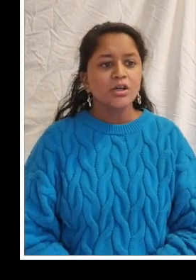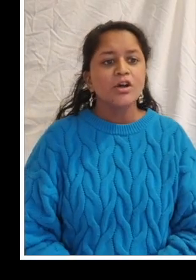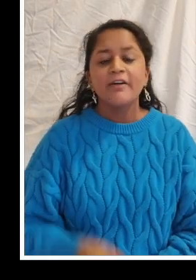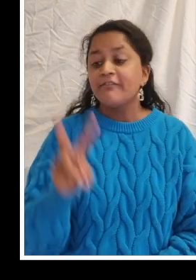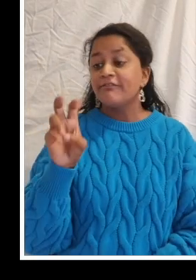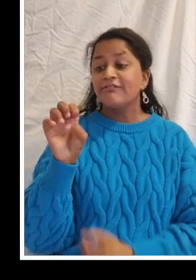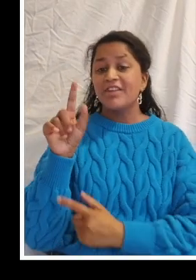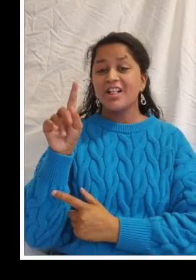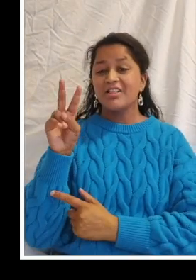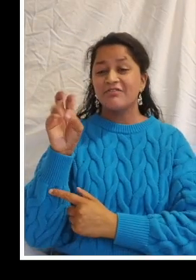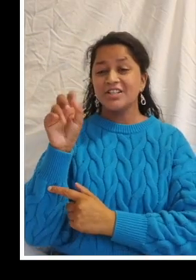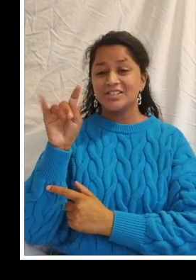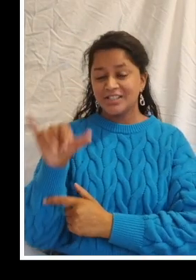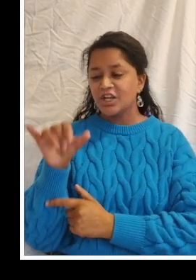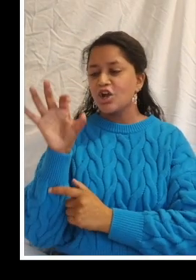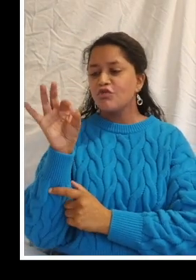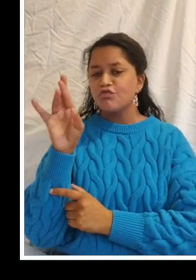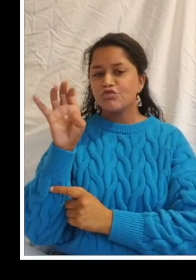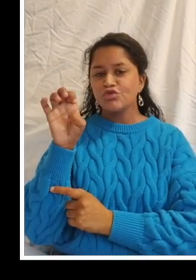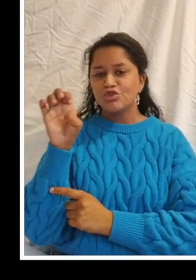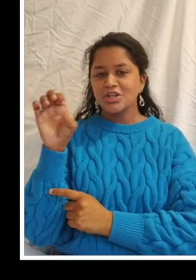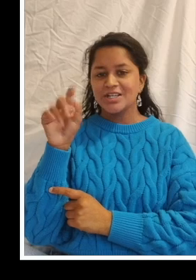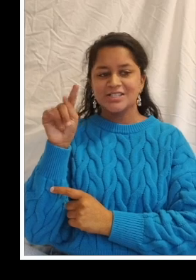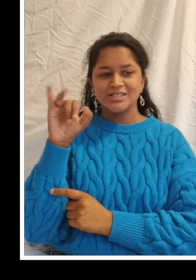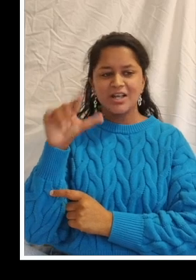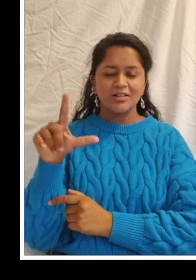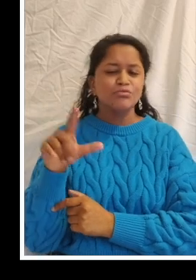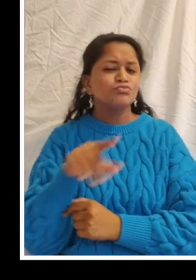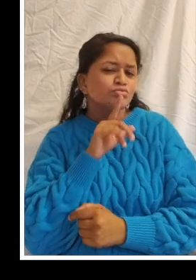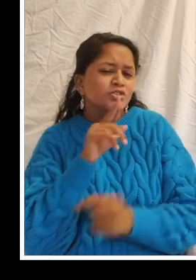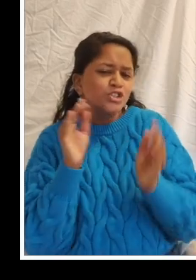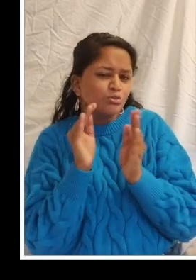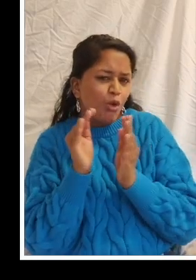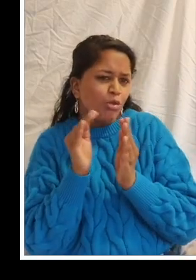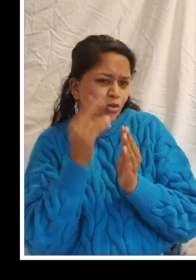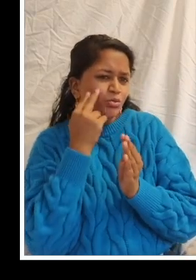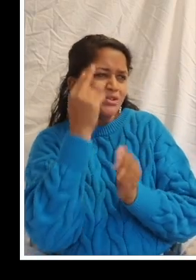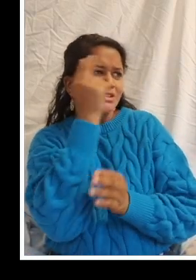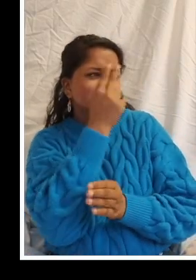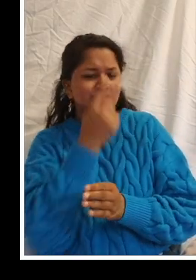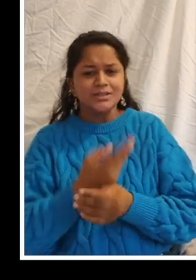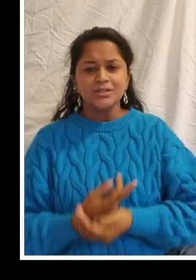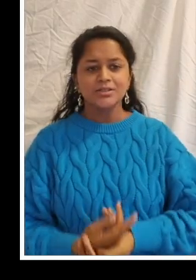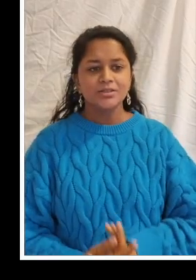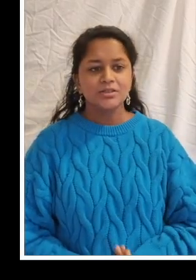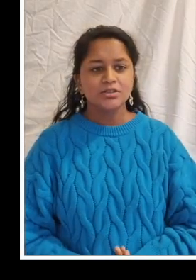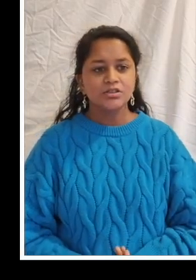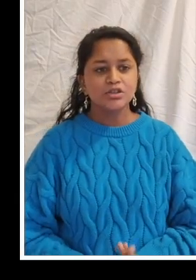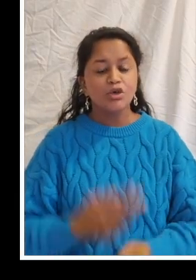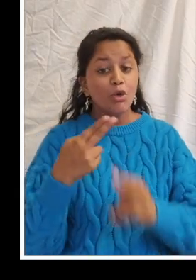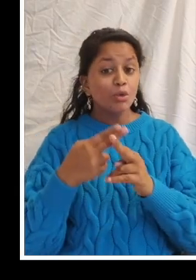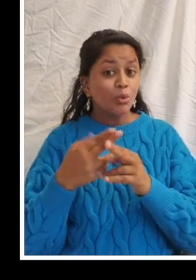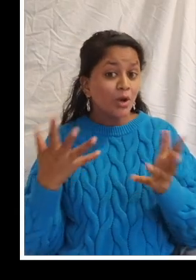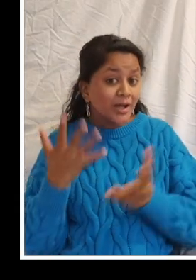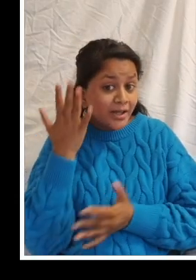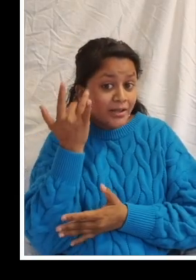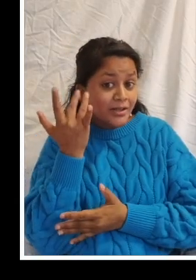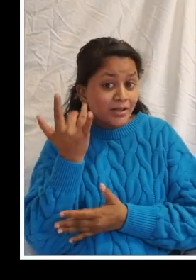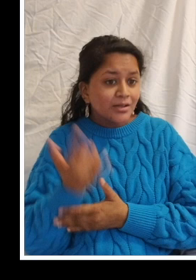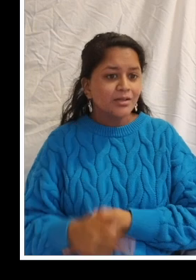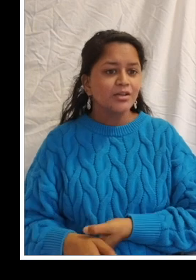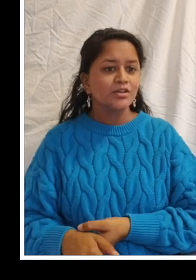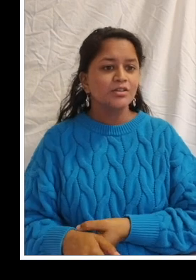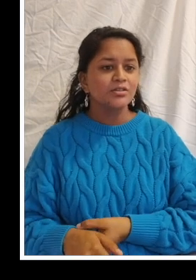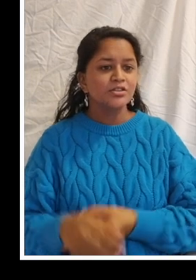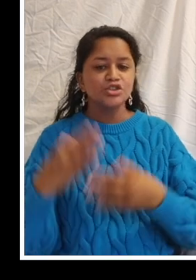velvety free-tailed bats. They're Cayman's most common bat. They're quite small, as you can probably see. They're